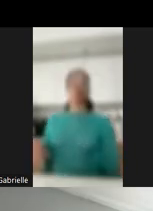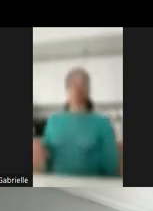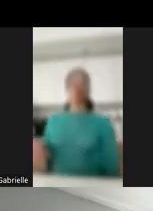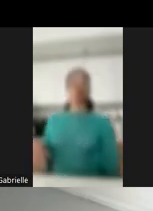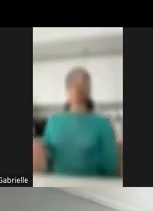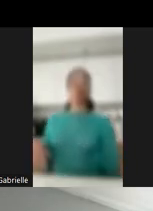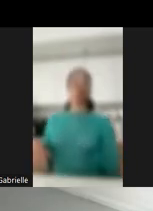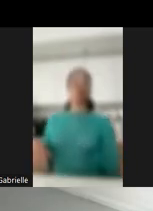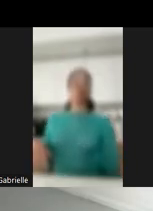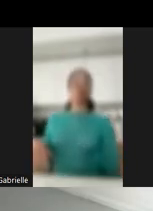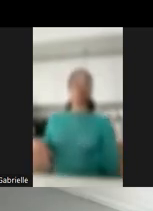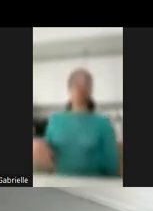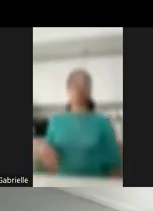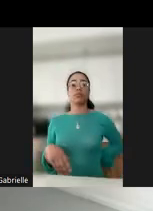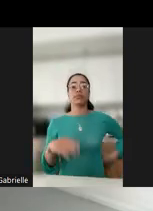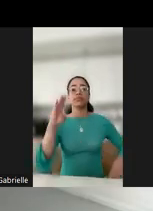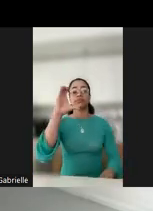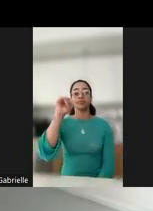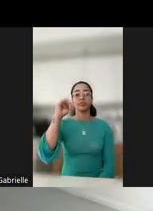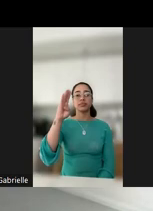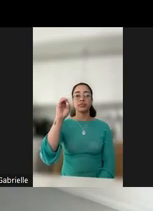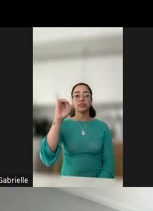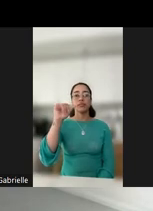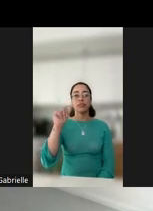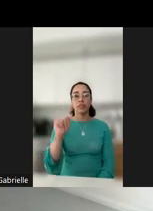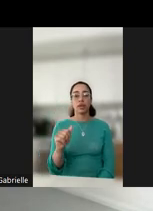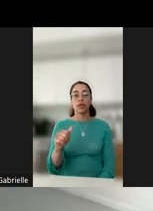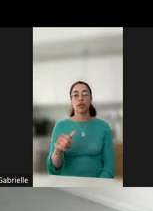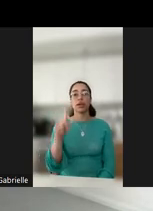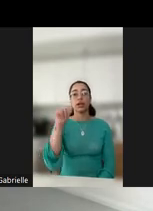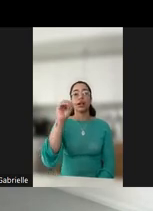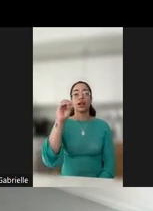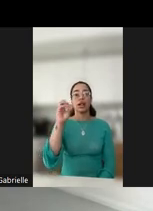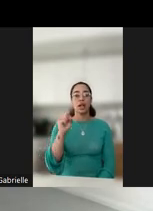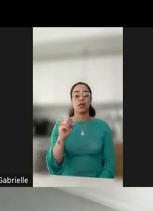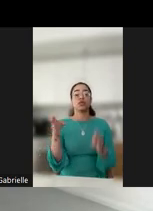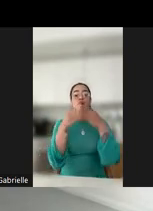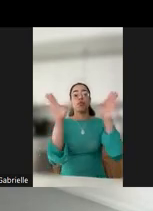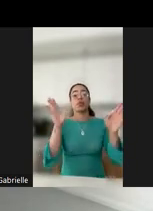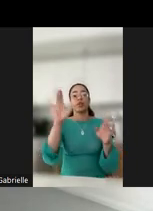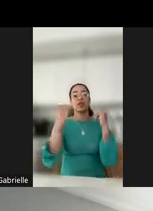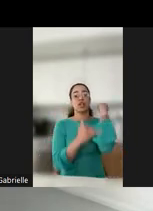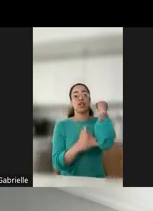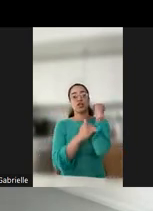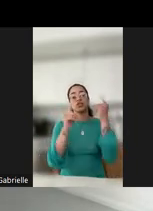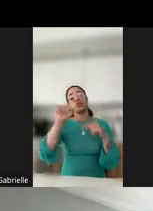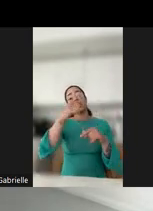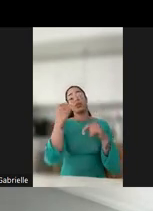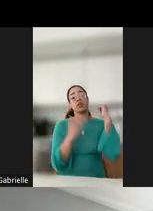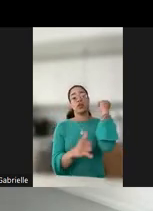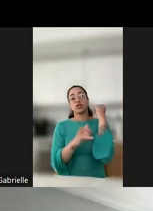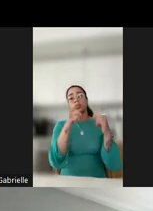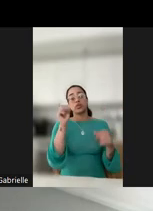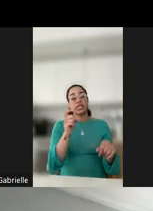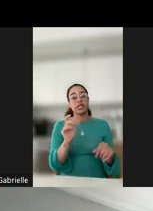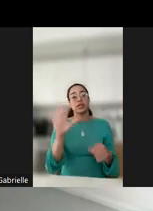and Cambodia, the Hmong also became a refugee to many other countries, but we mostly